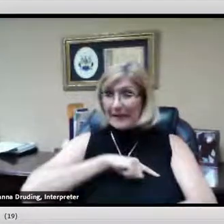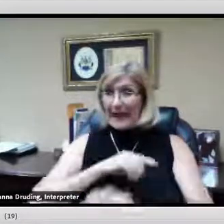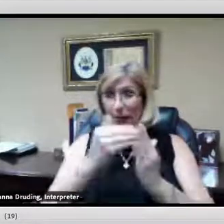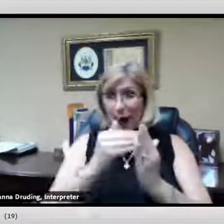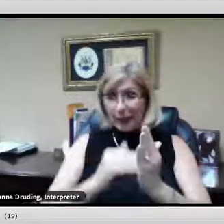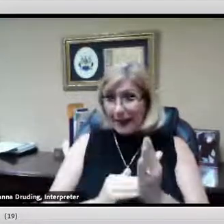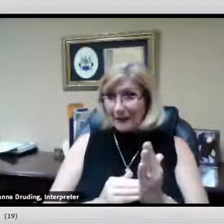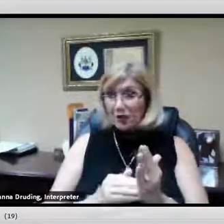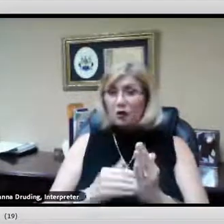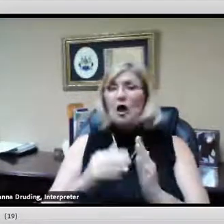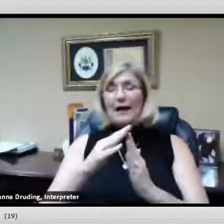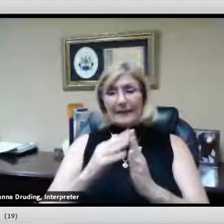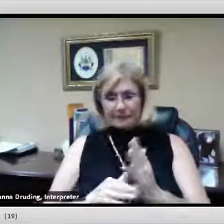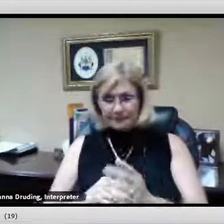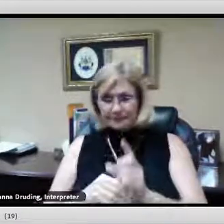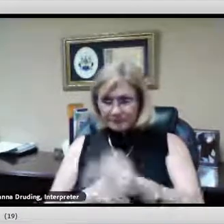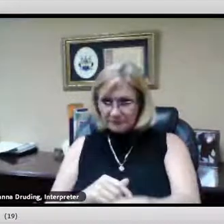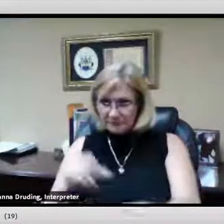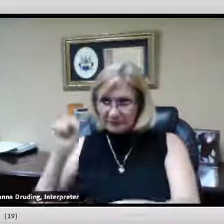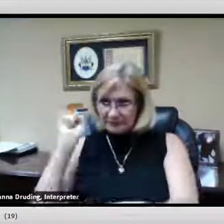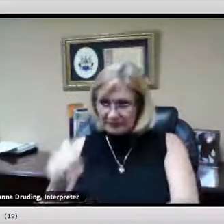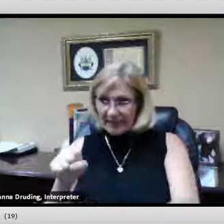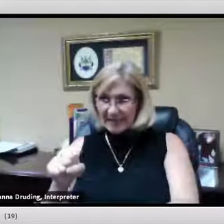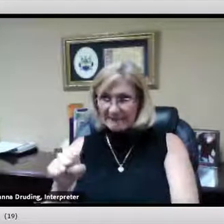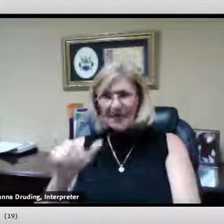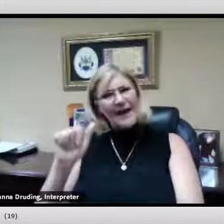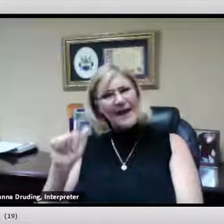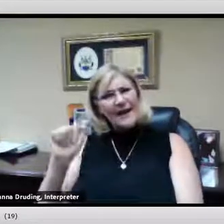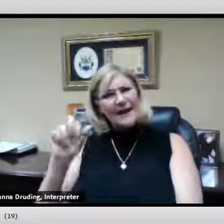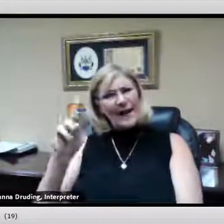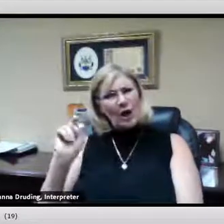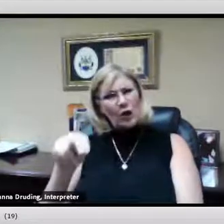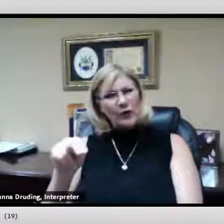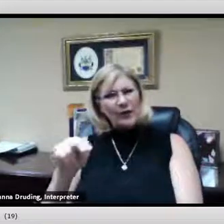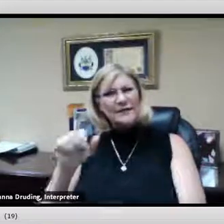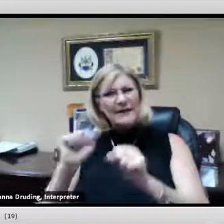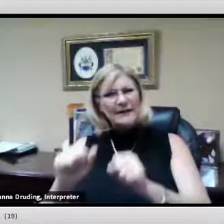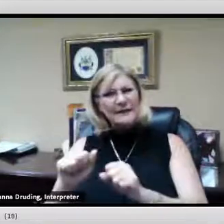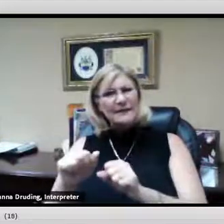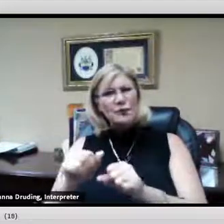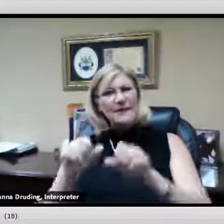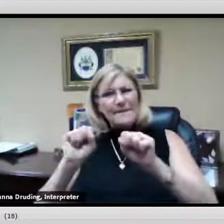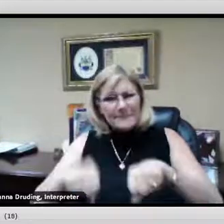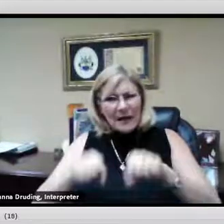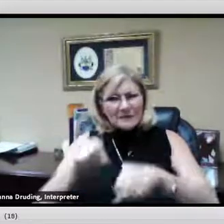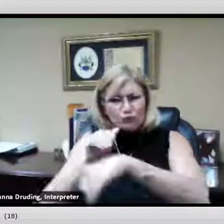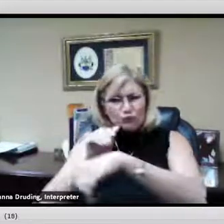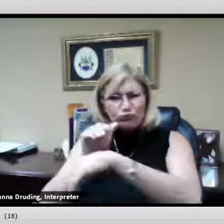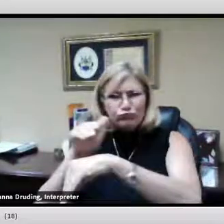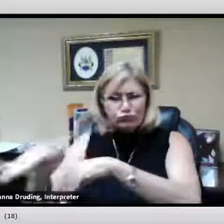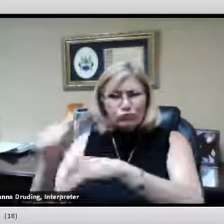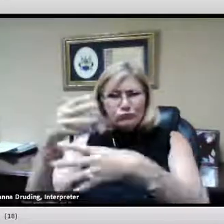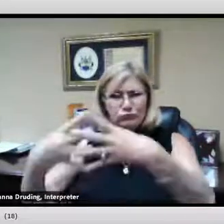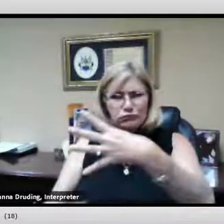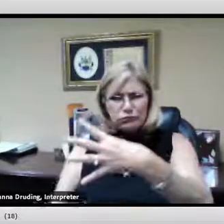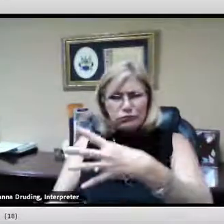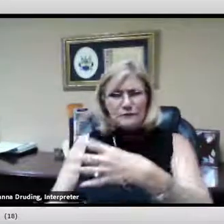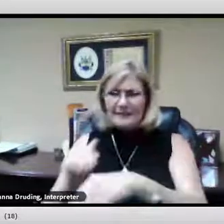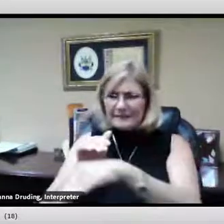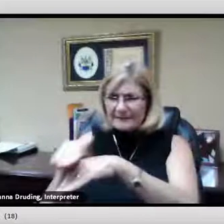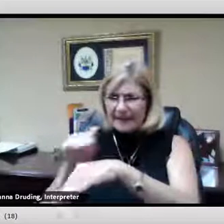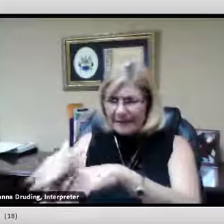A list of listservs, yes. Erin, would it be possible for me to send you a list and have you send that out? That is